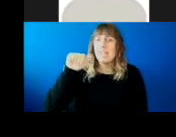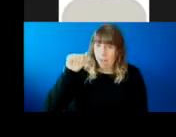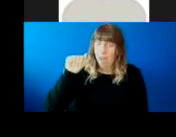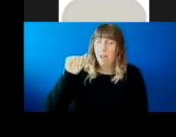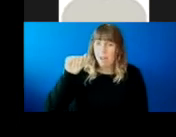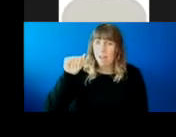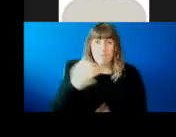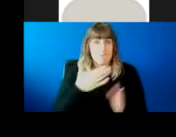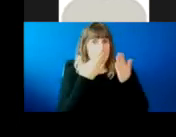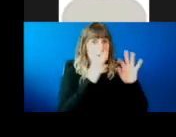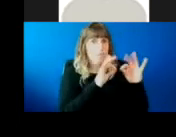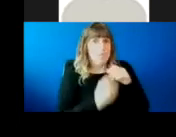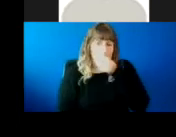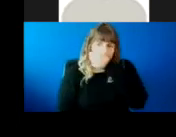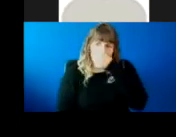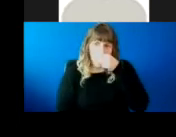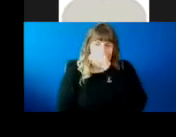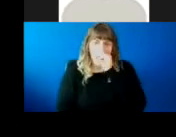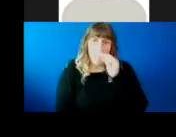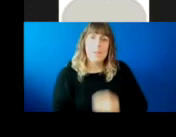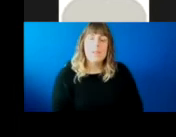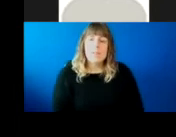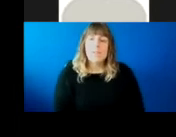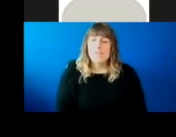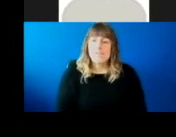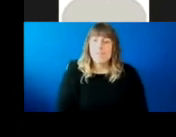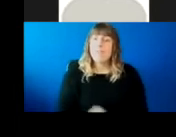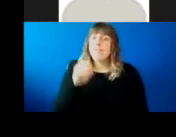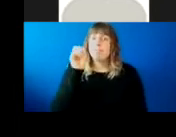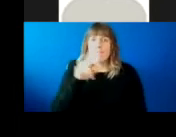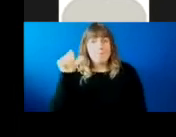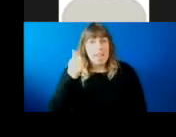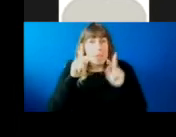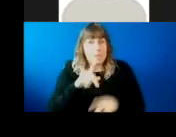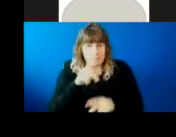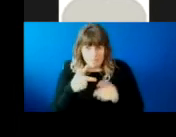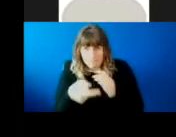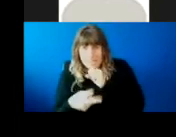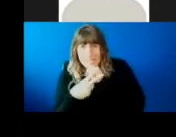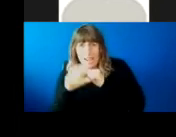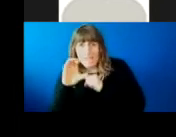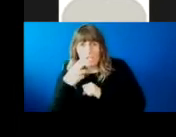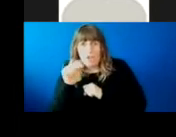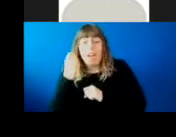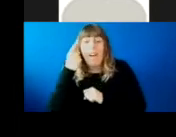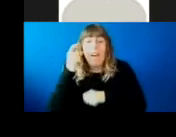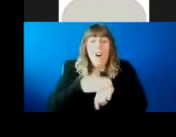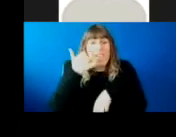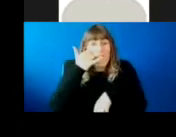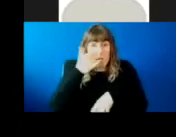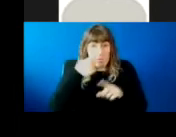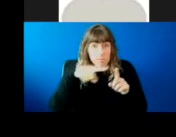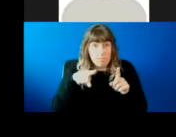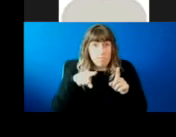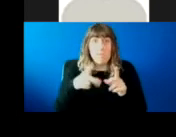Thank you. Okay, great. Okay, and Mandy wants to be able to save the chat, but she's on a phone having a hard time. Joyce, do you think at the end